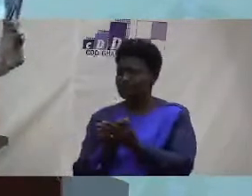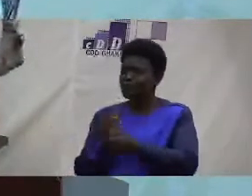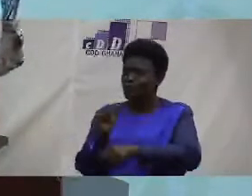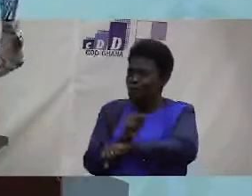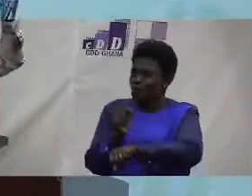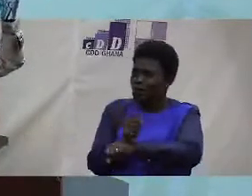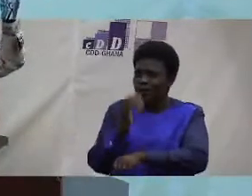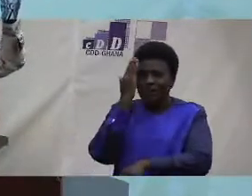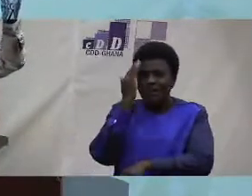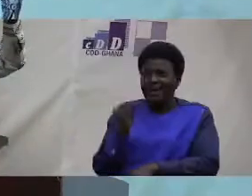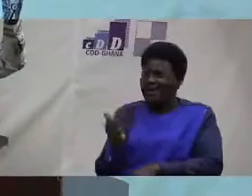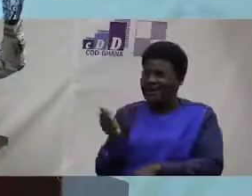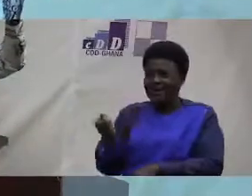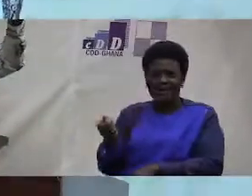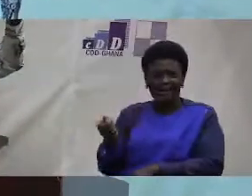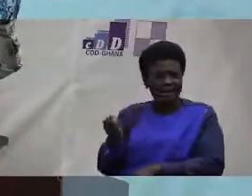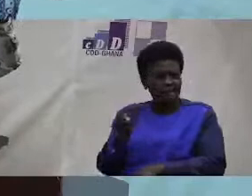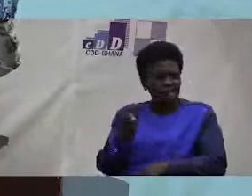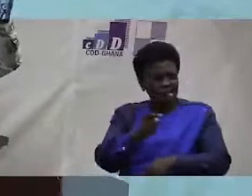us